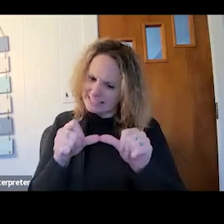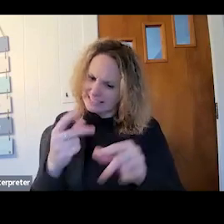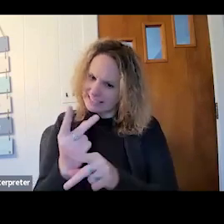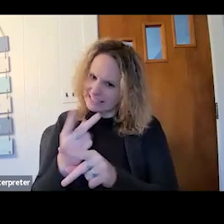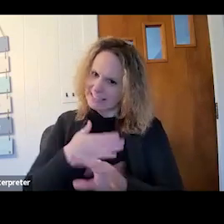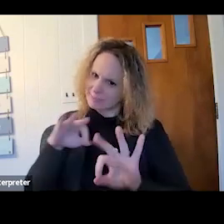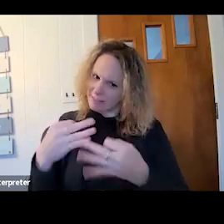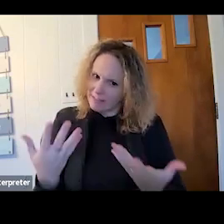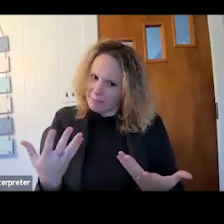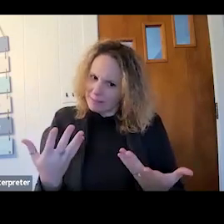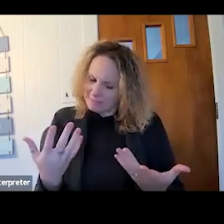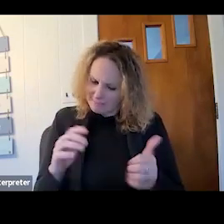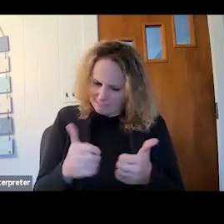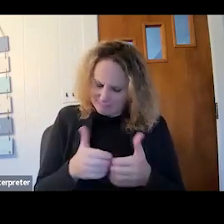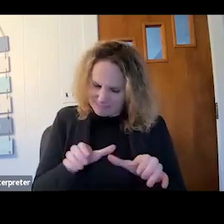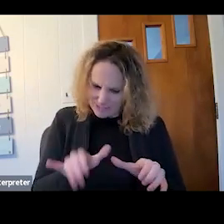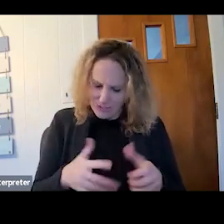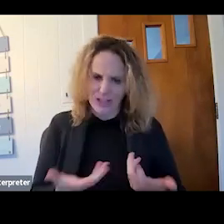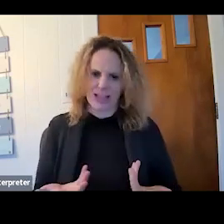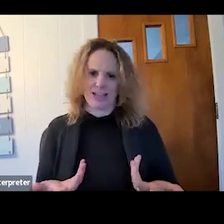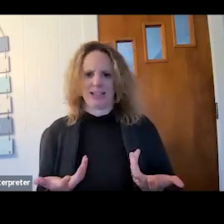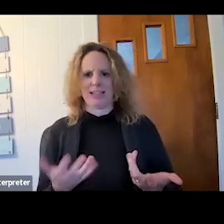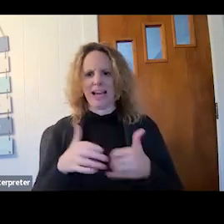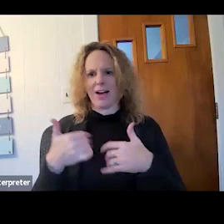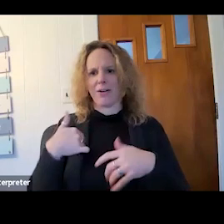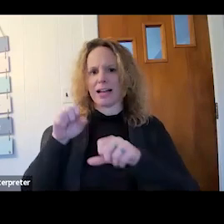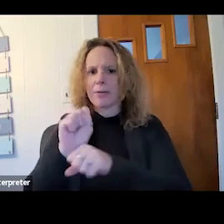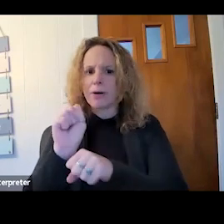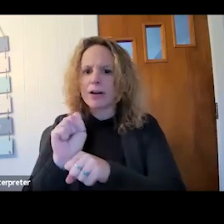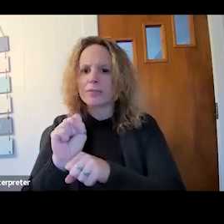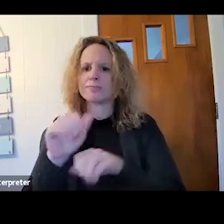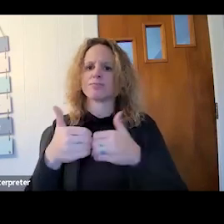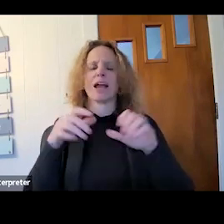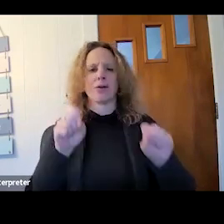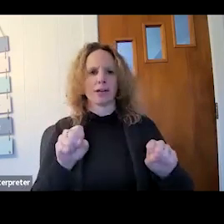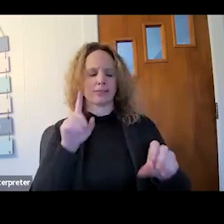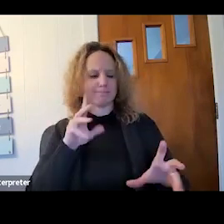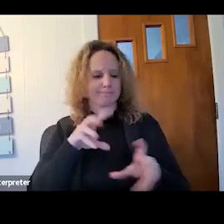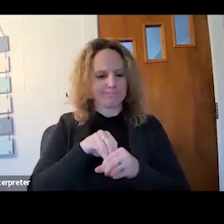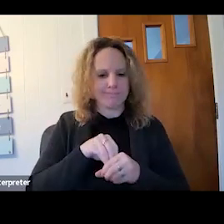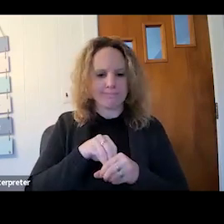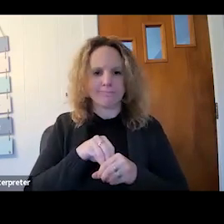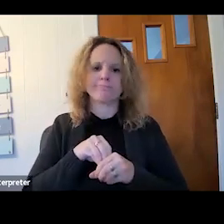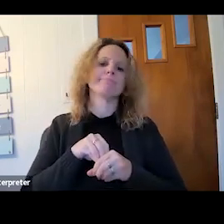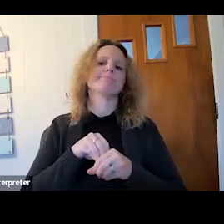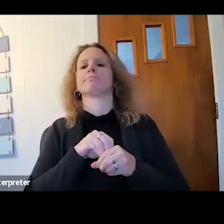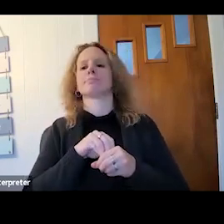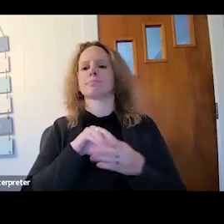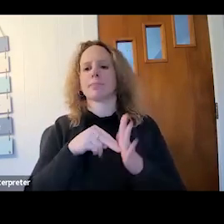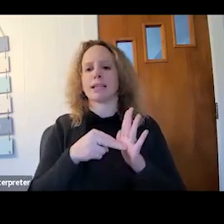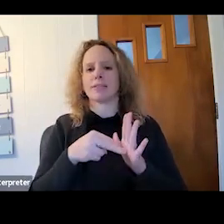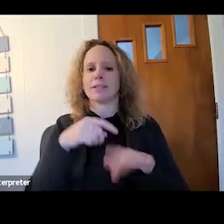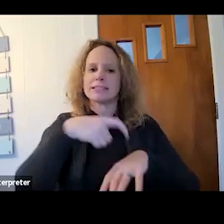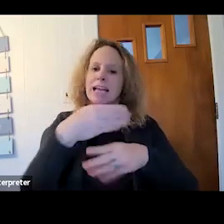my family? How am I going to be able to work? How am I going to engage in meaningful time